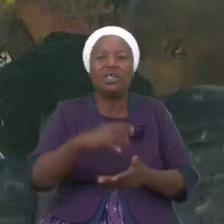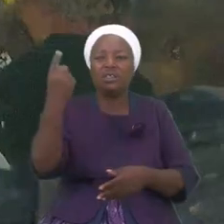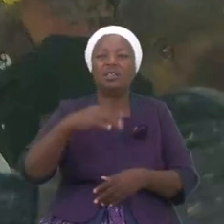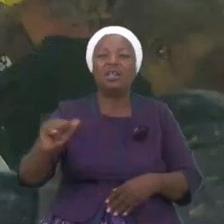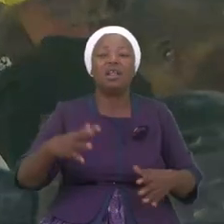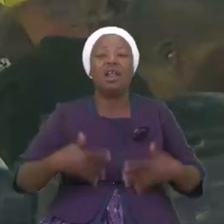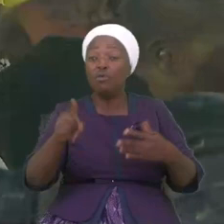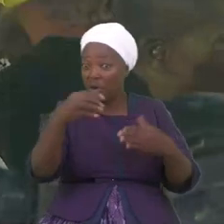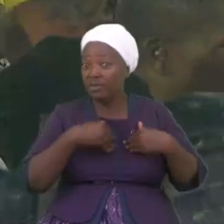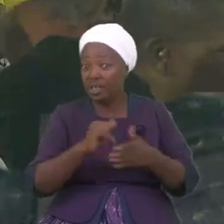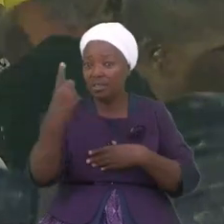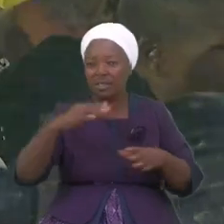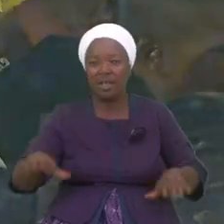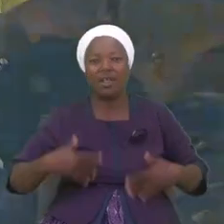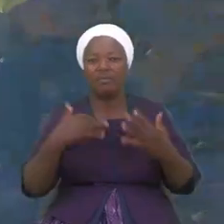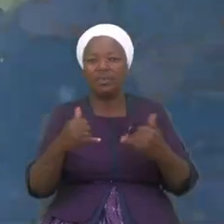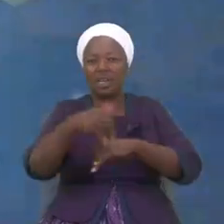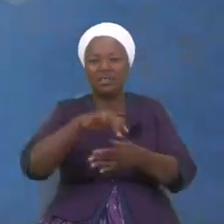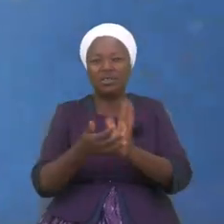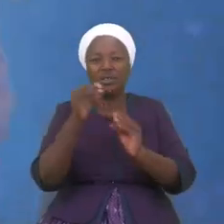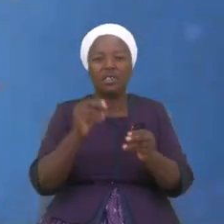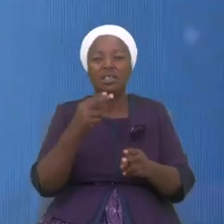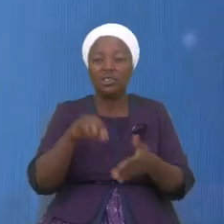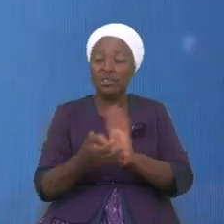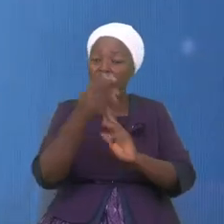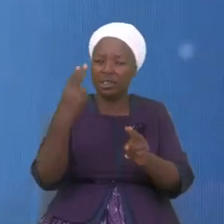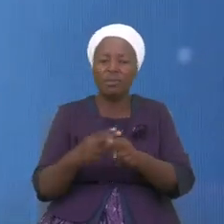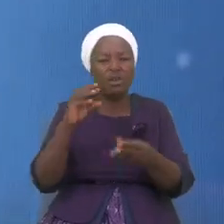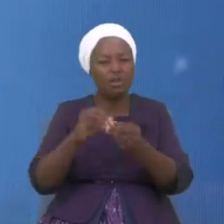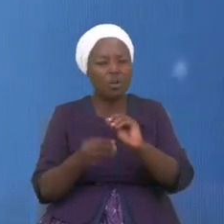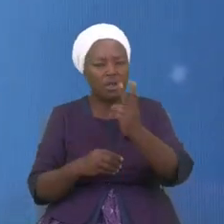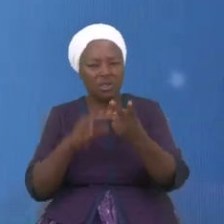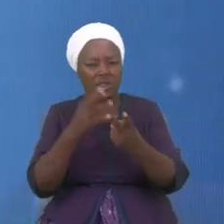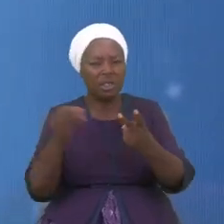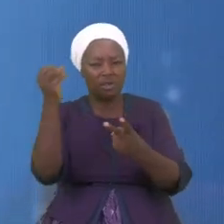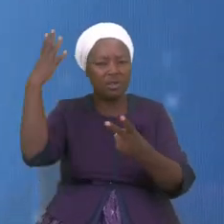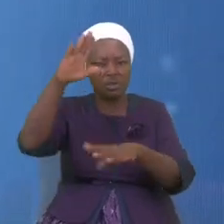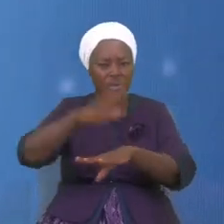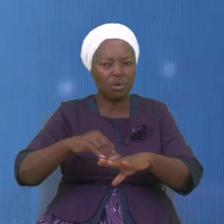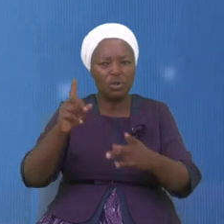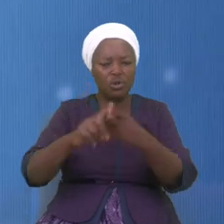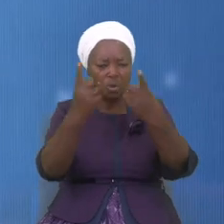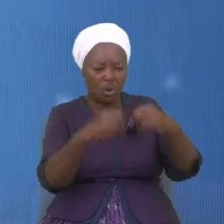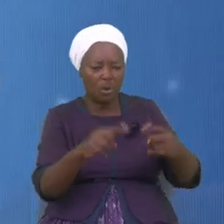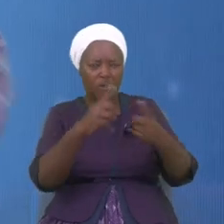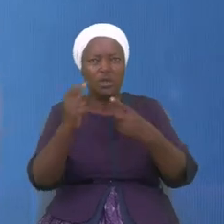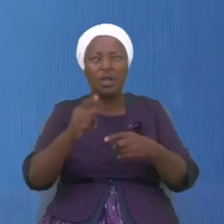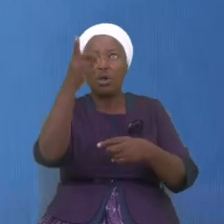tonight. Number two then is the gracious call to come to the God